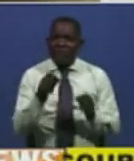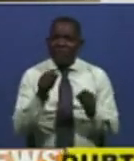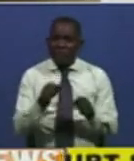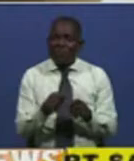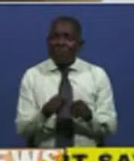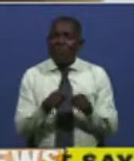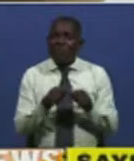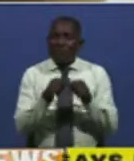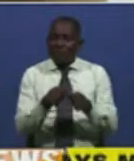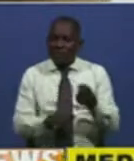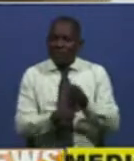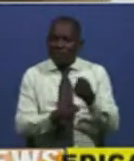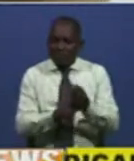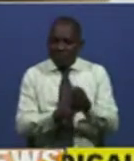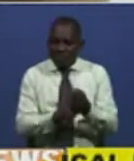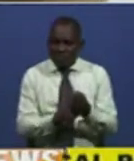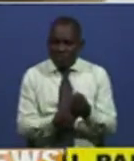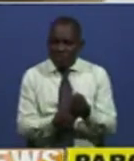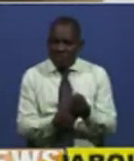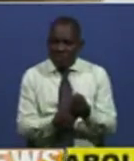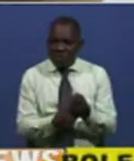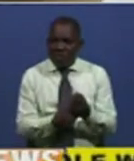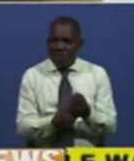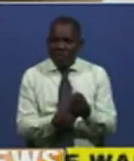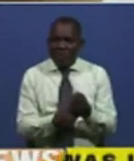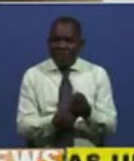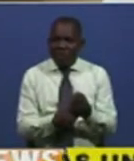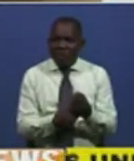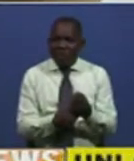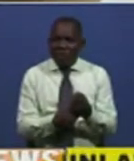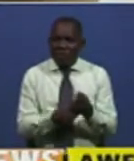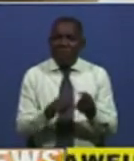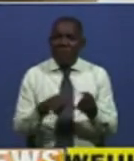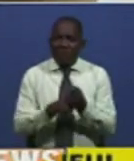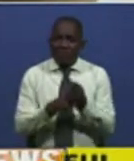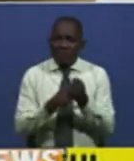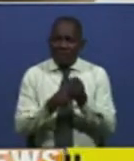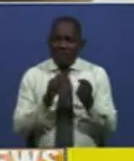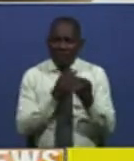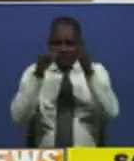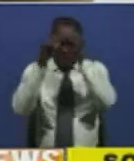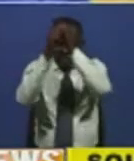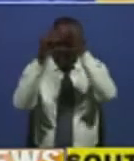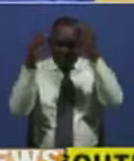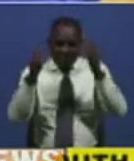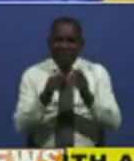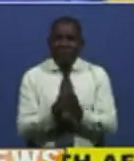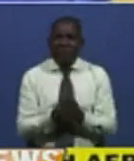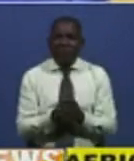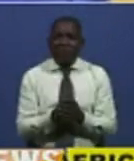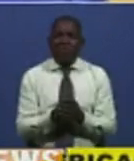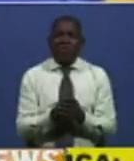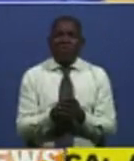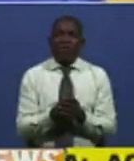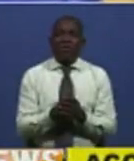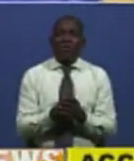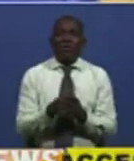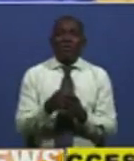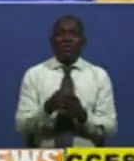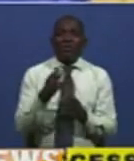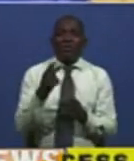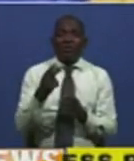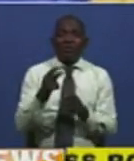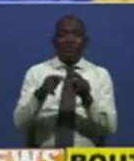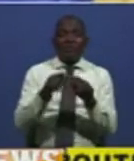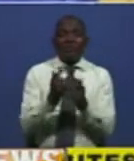to support the clarity and the vision that the SGN has. There were two broad categories